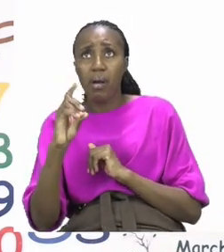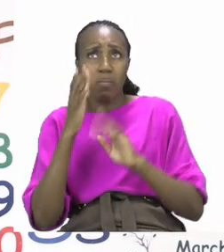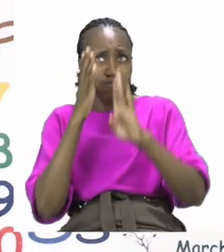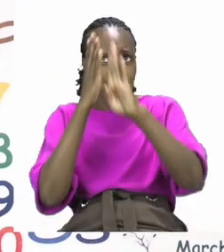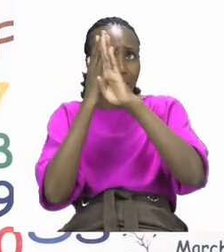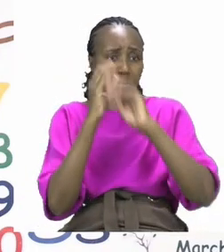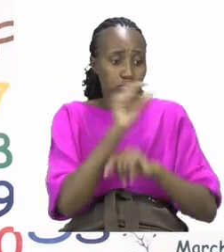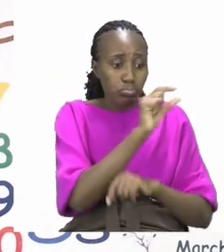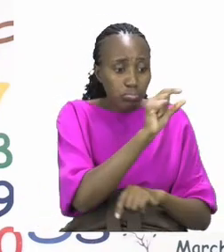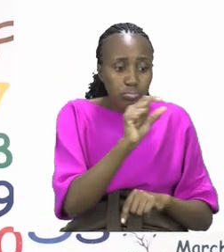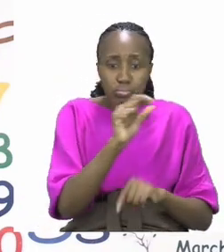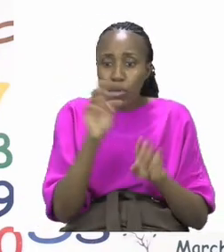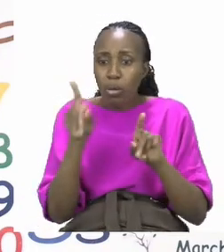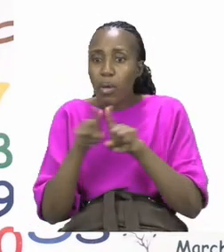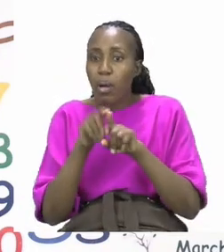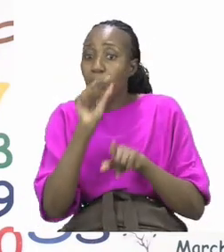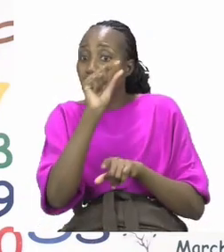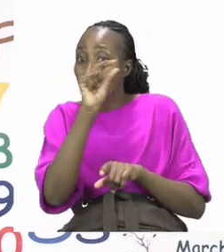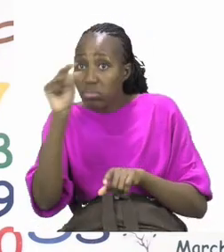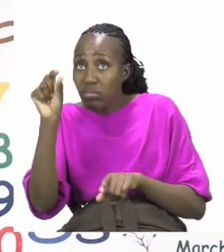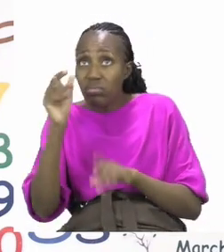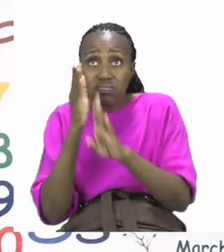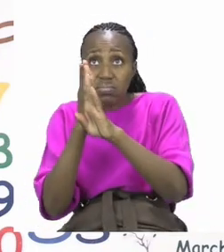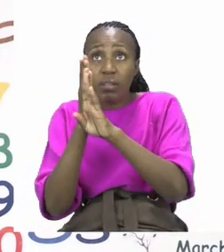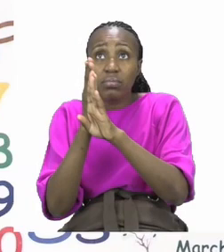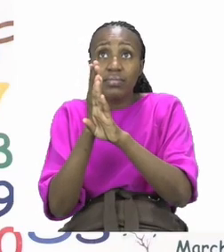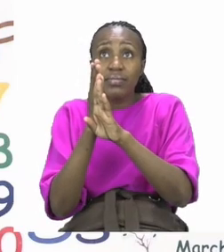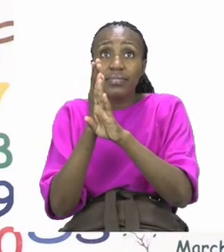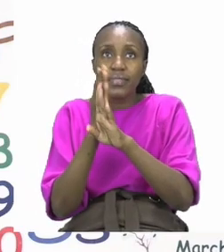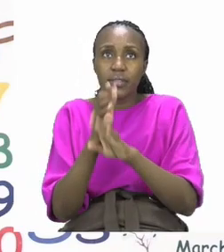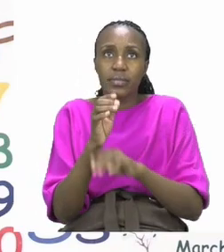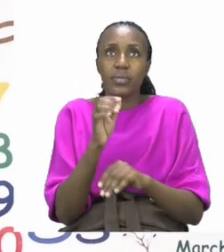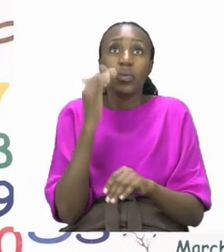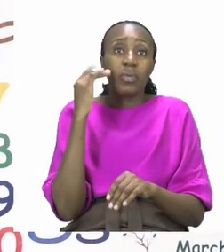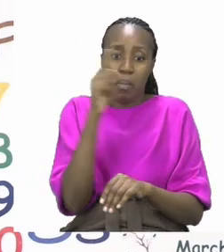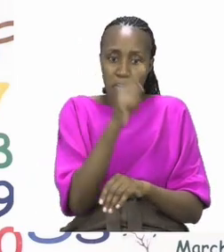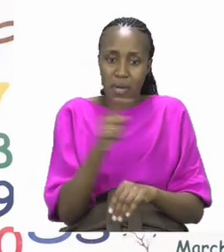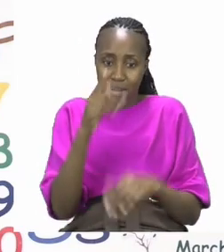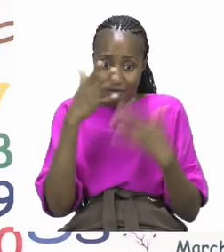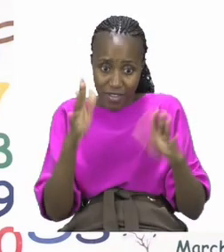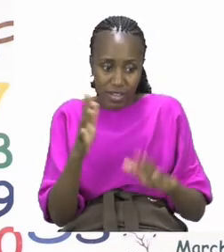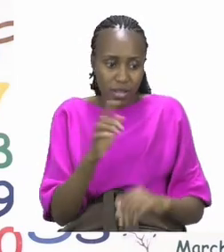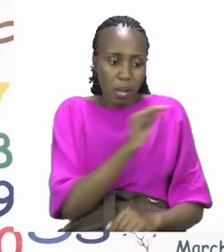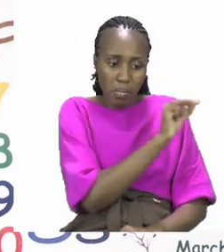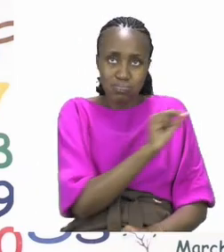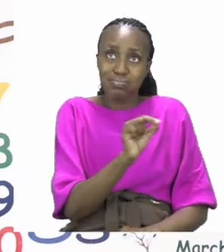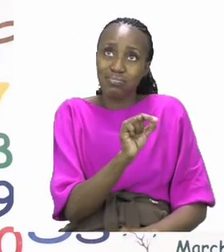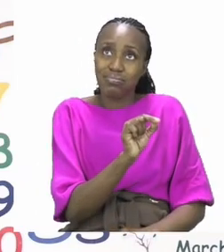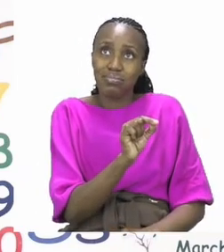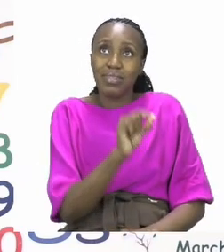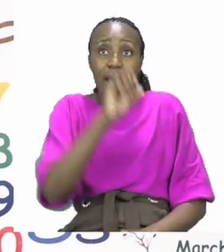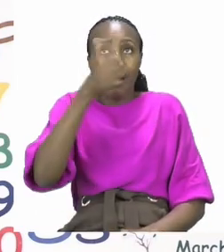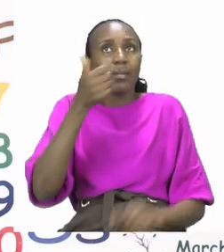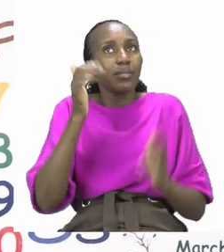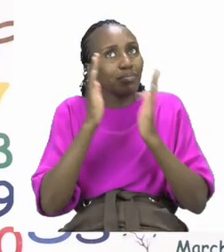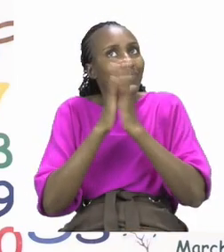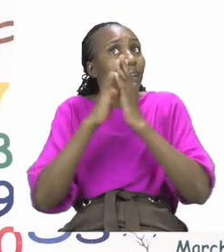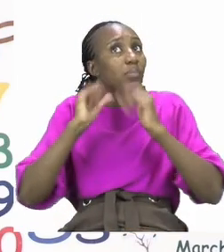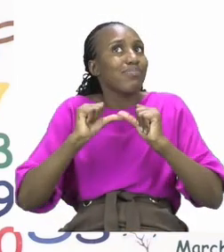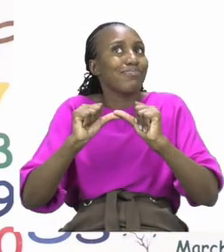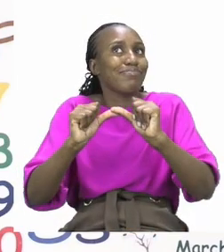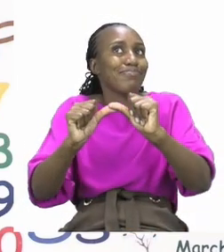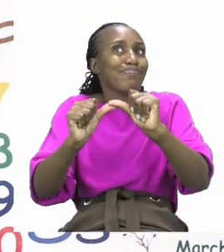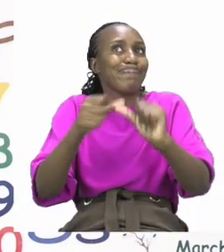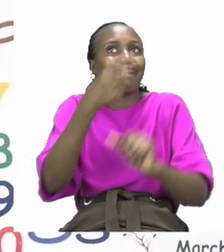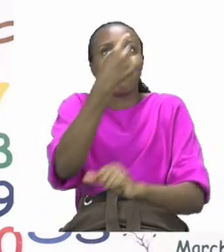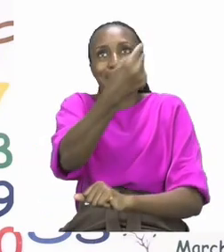the one you have been given. Then you cross it out when you are done. So have fun with that page, take your